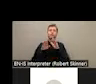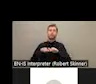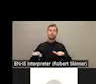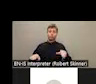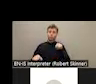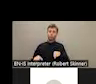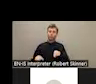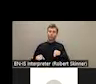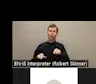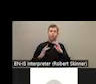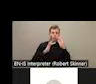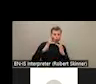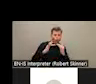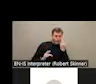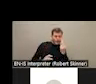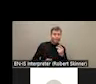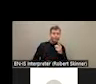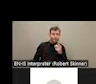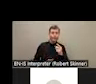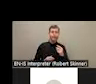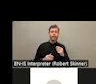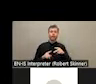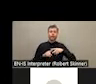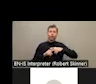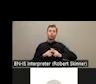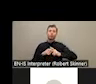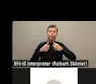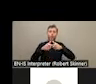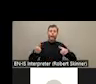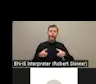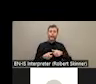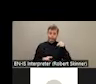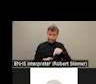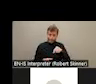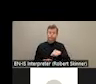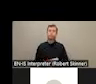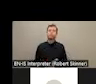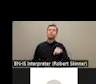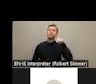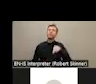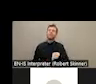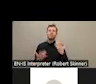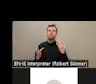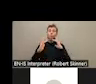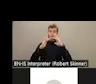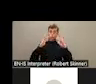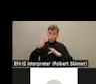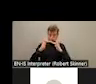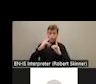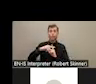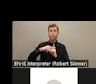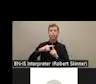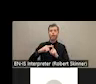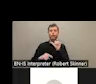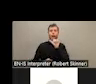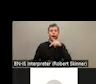in education programming. And it's open source. And there's going to be a website and app to follow. And please do join their launch on March